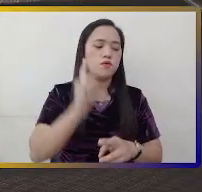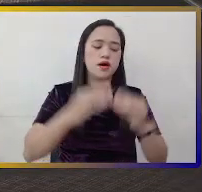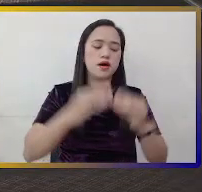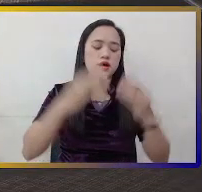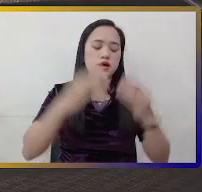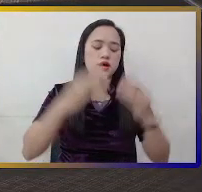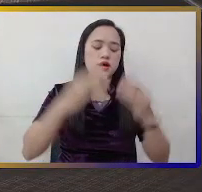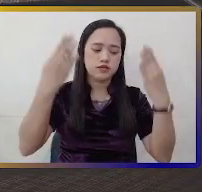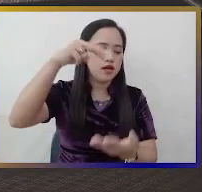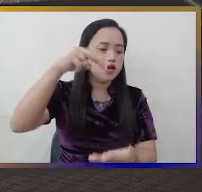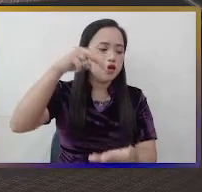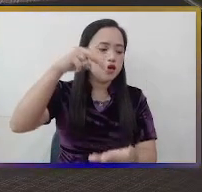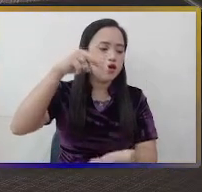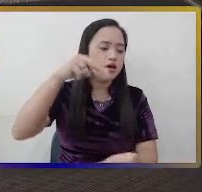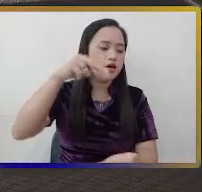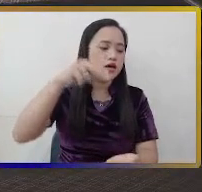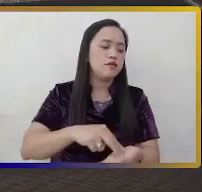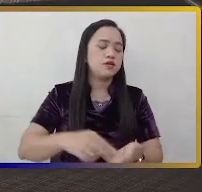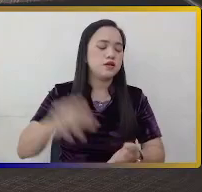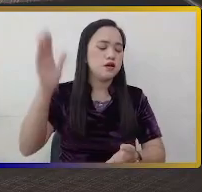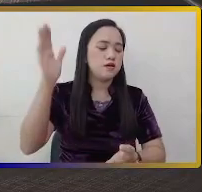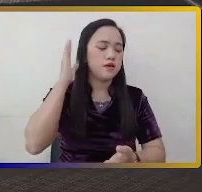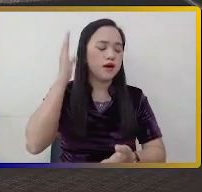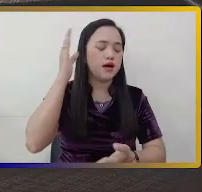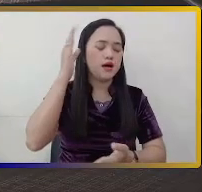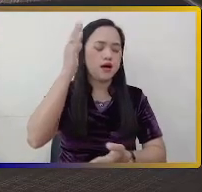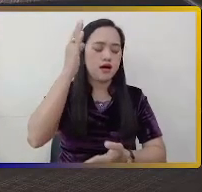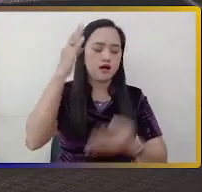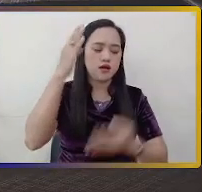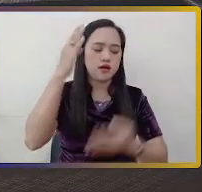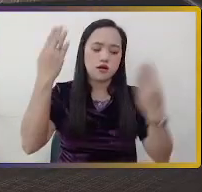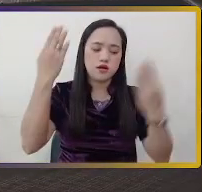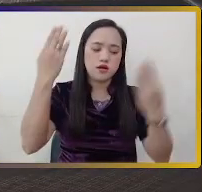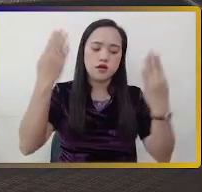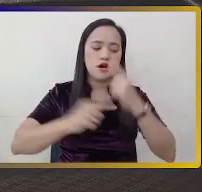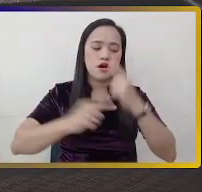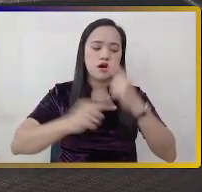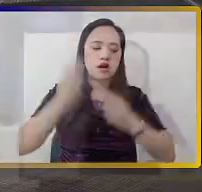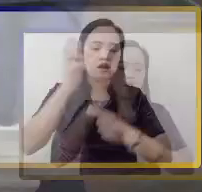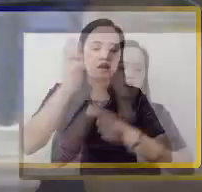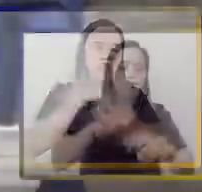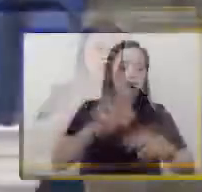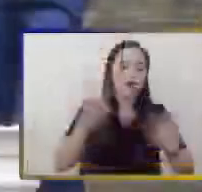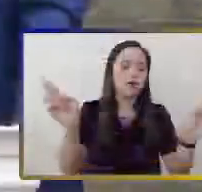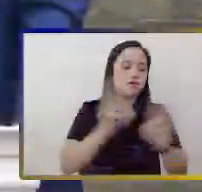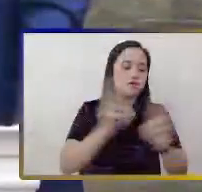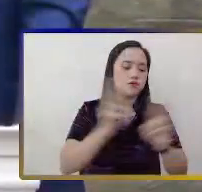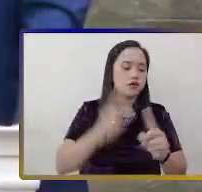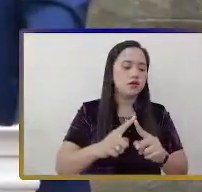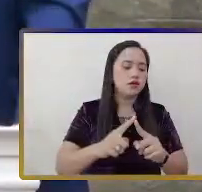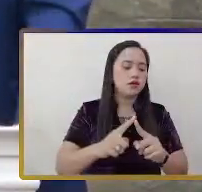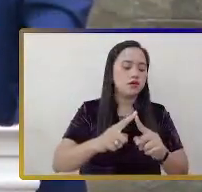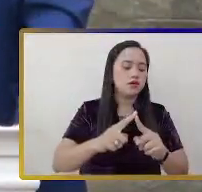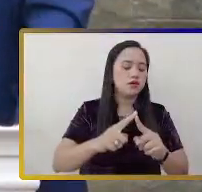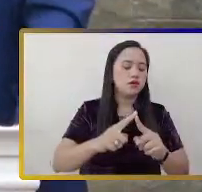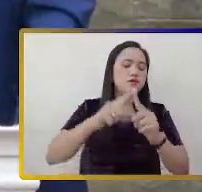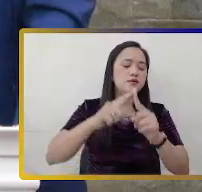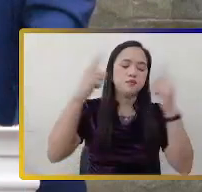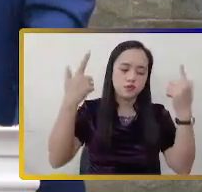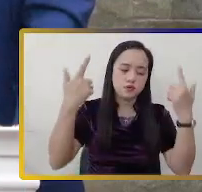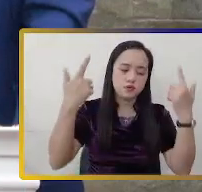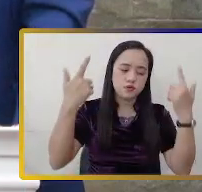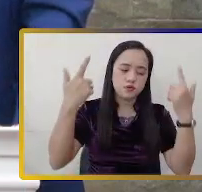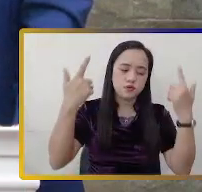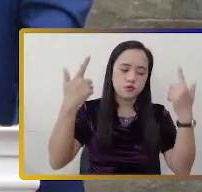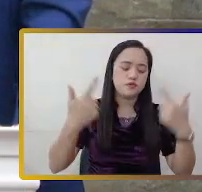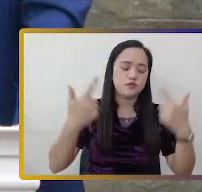battle stand? Hear the battle cry, are you ready to stand